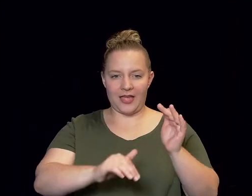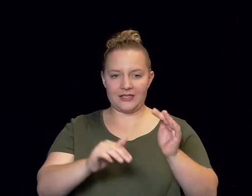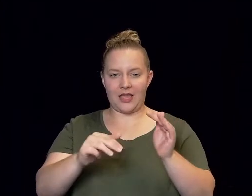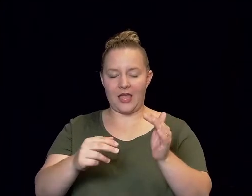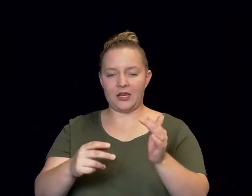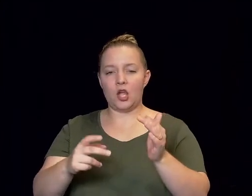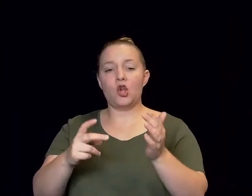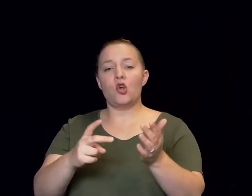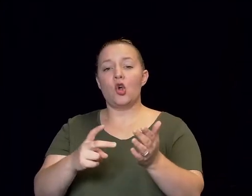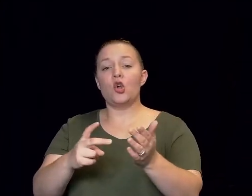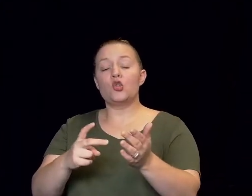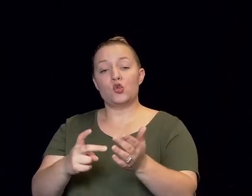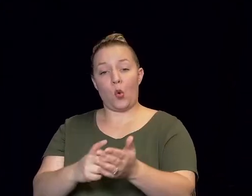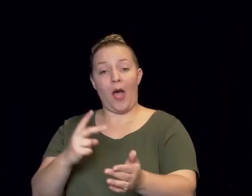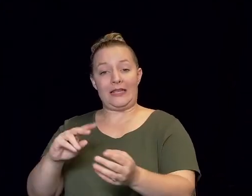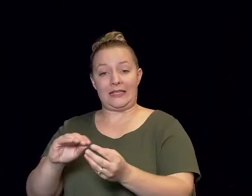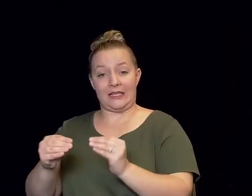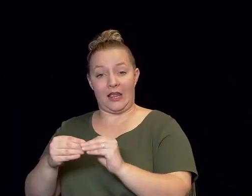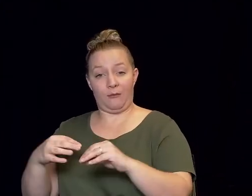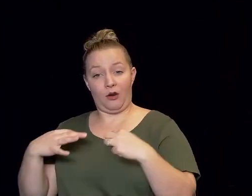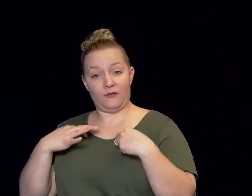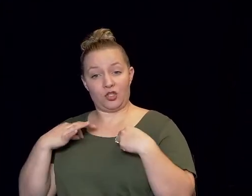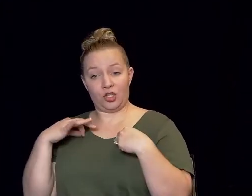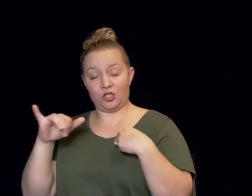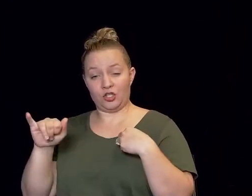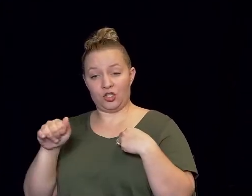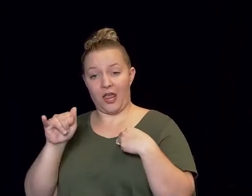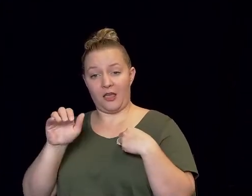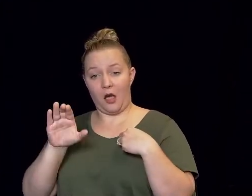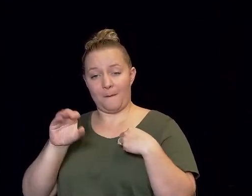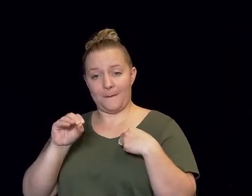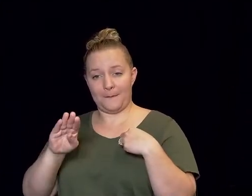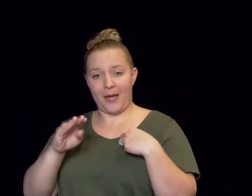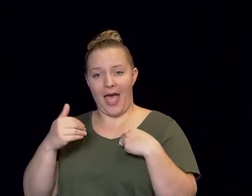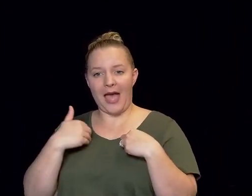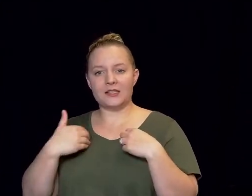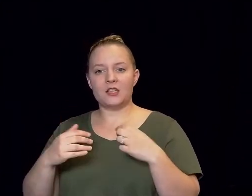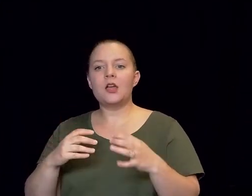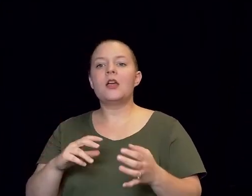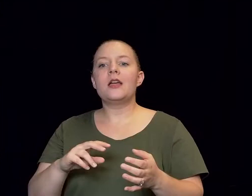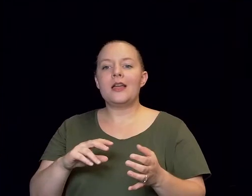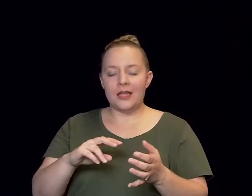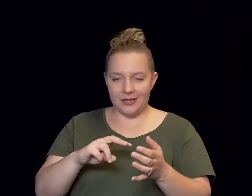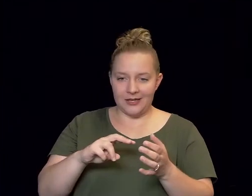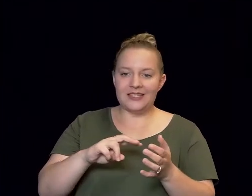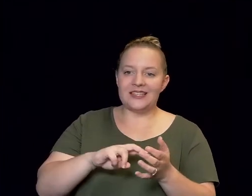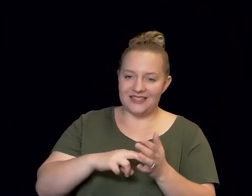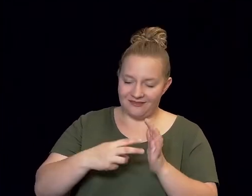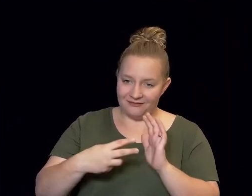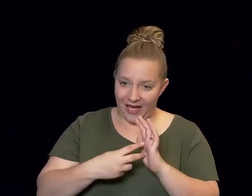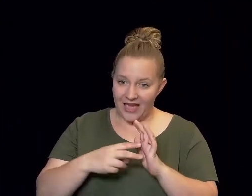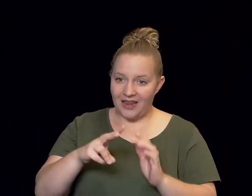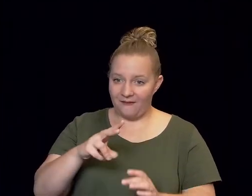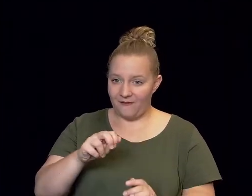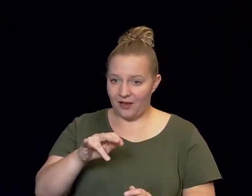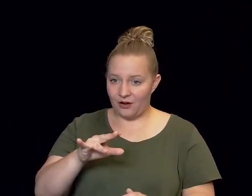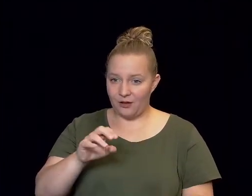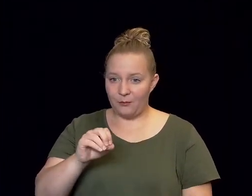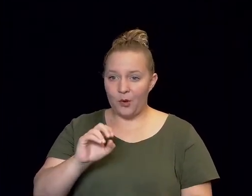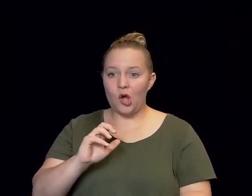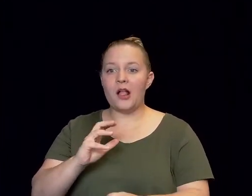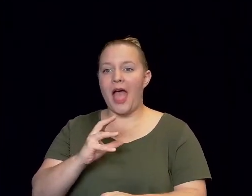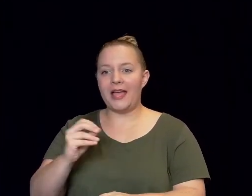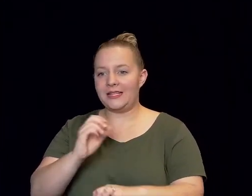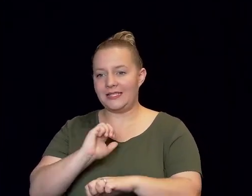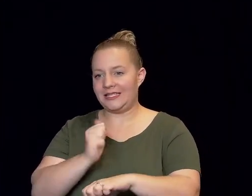of t-shirts Jacob has. We're going to define a variable and set up an expression to find the number of t-shirts Tony has based on the number